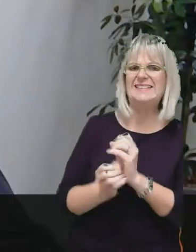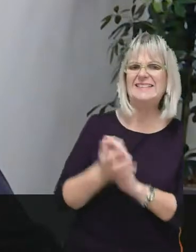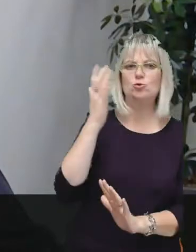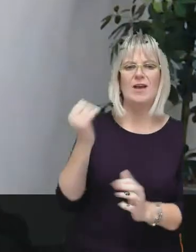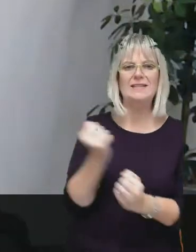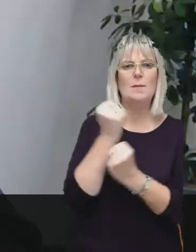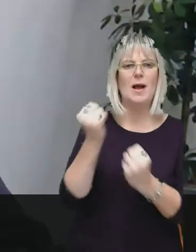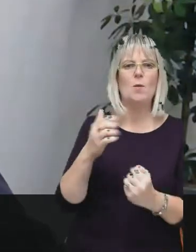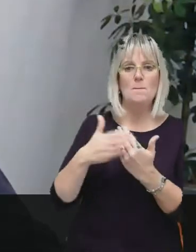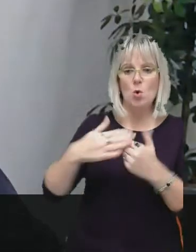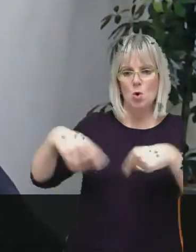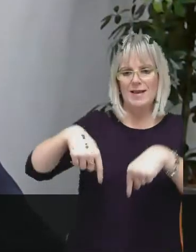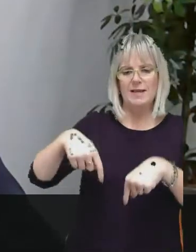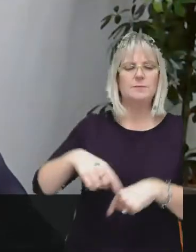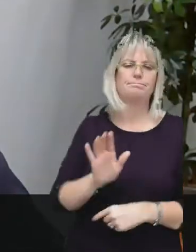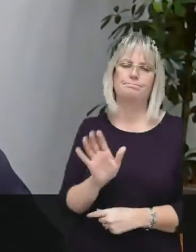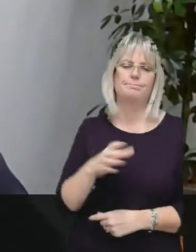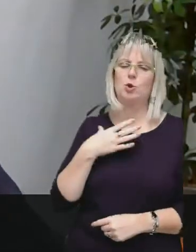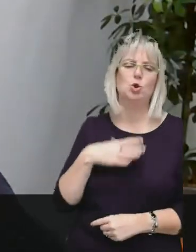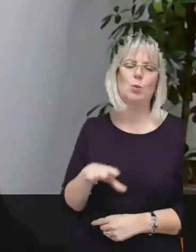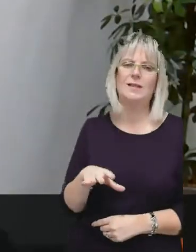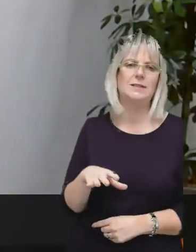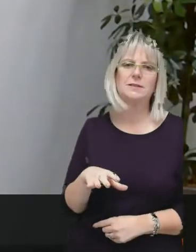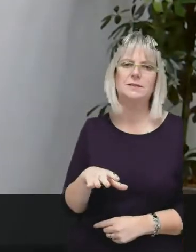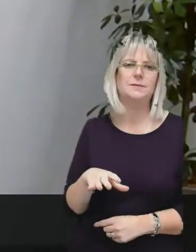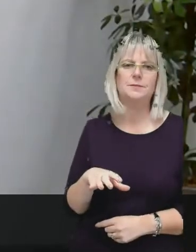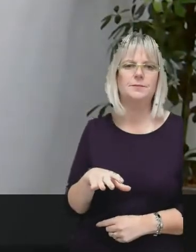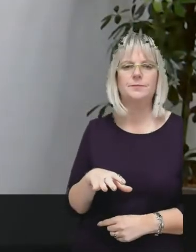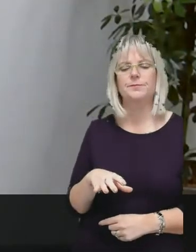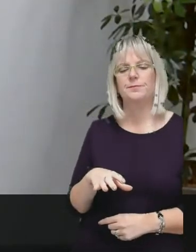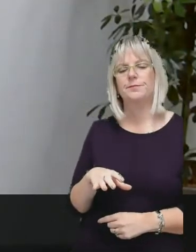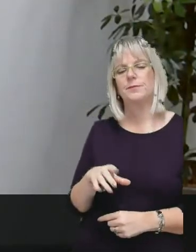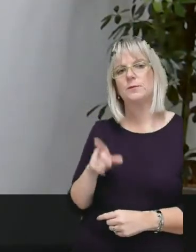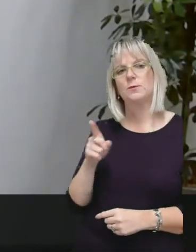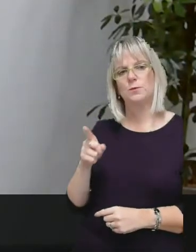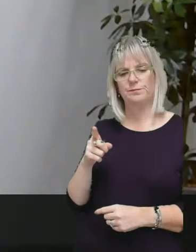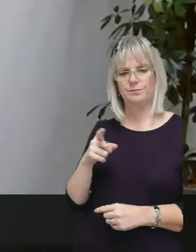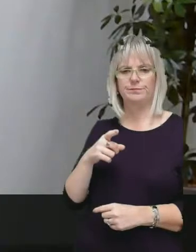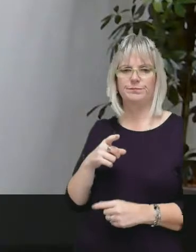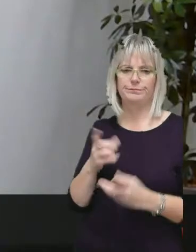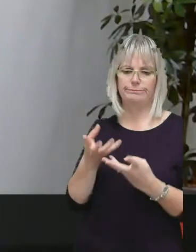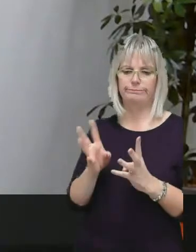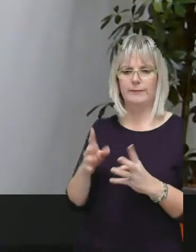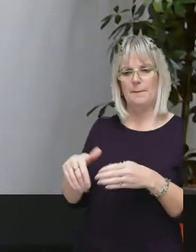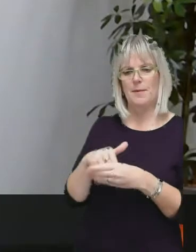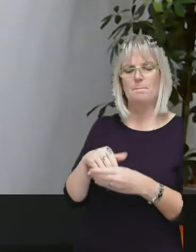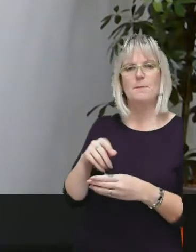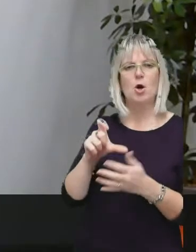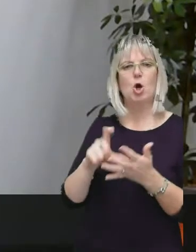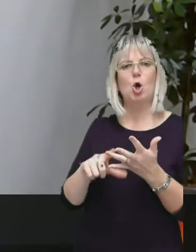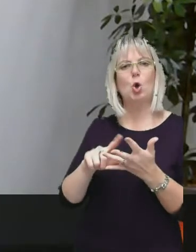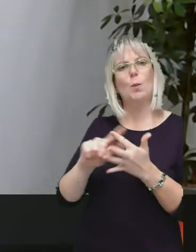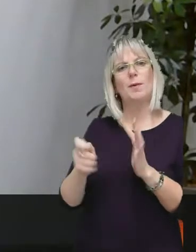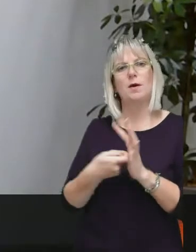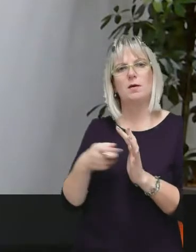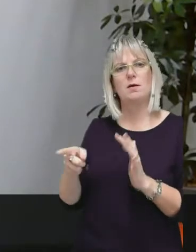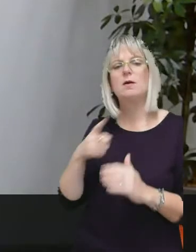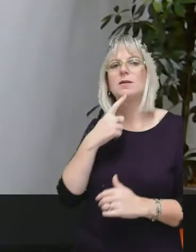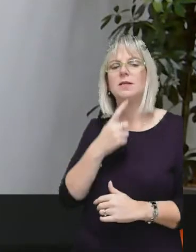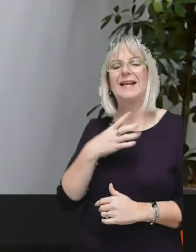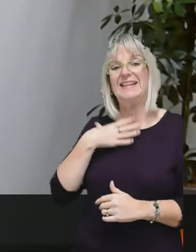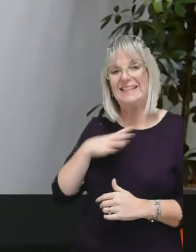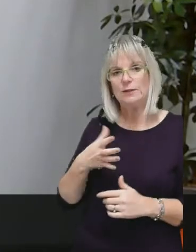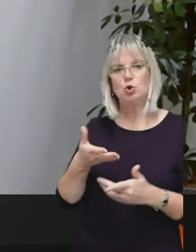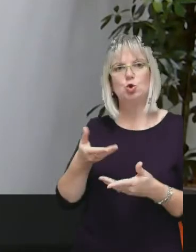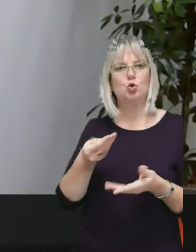Councillor Cooper, Senator Cooper referred earlier on to the need for us to recycle more. And we're doing some really good work with the London Waste